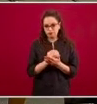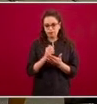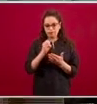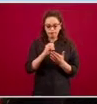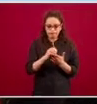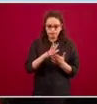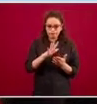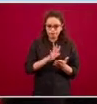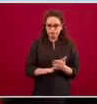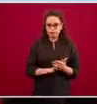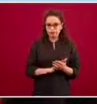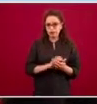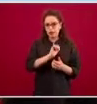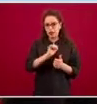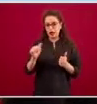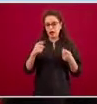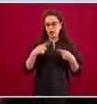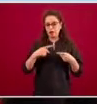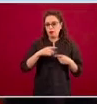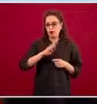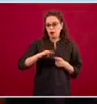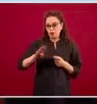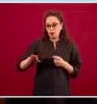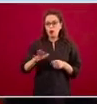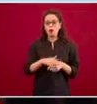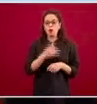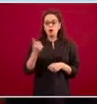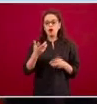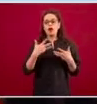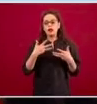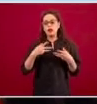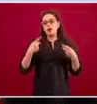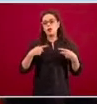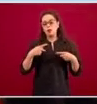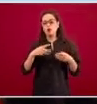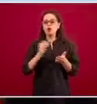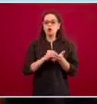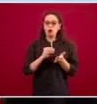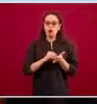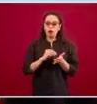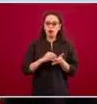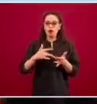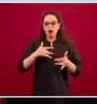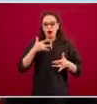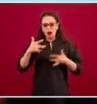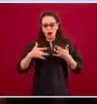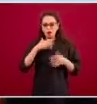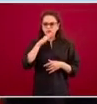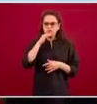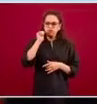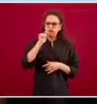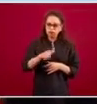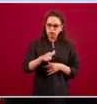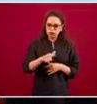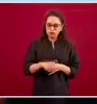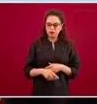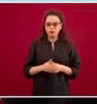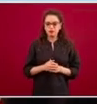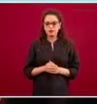far, but who haven't died, and some of them might die in the future.